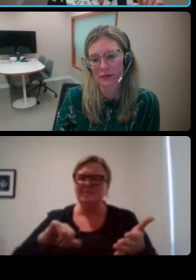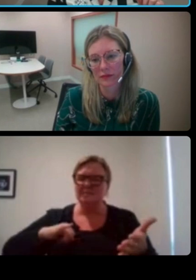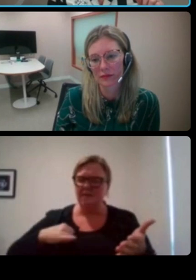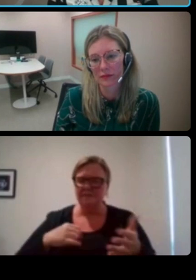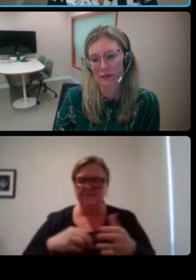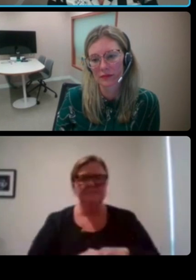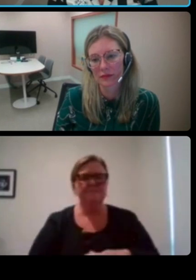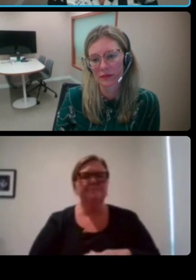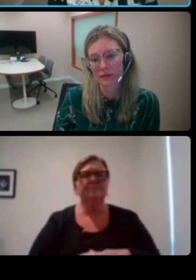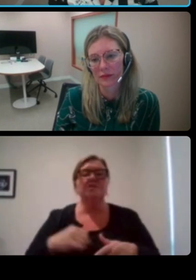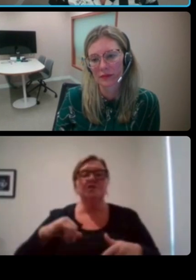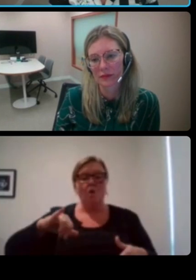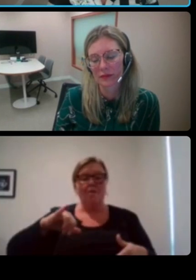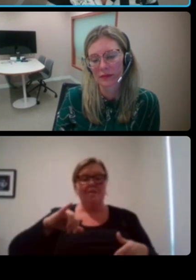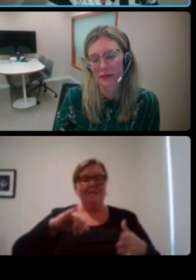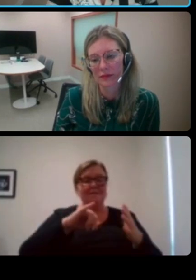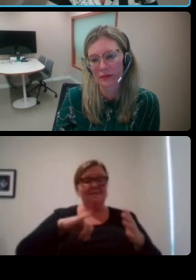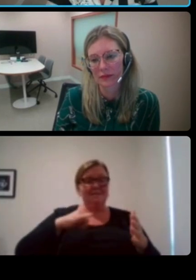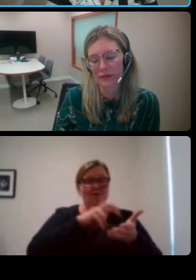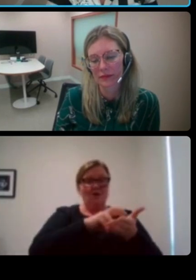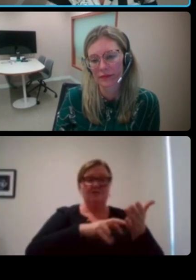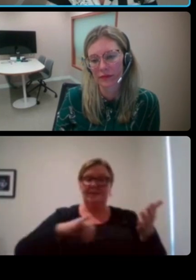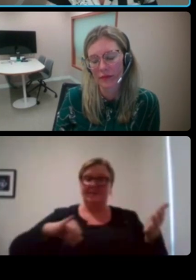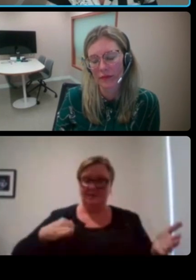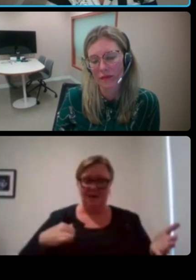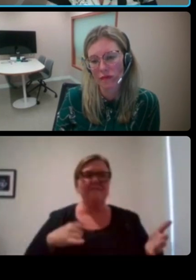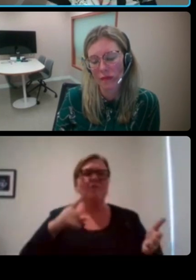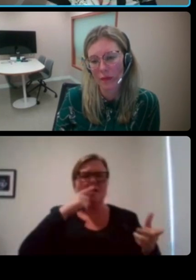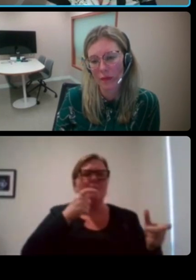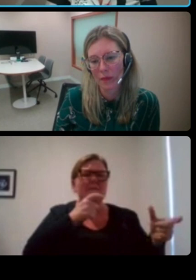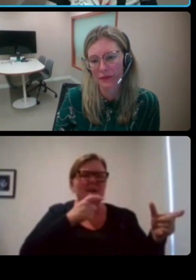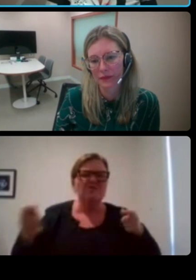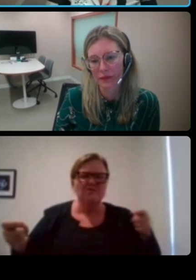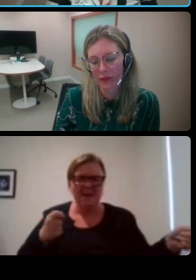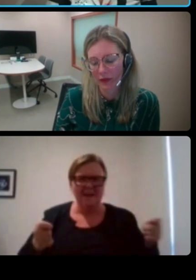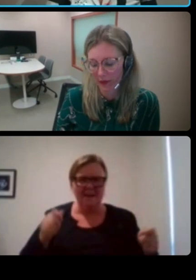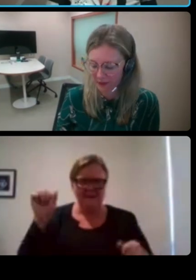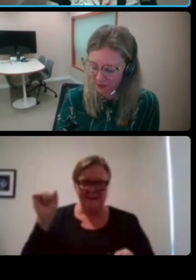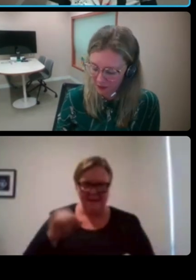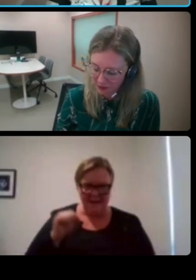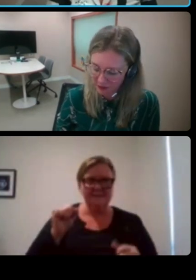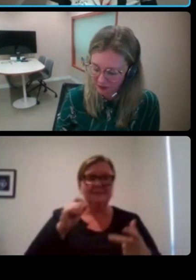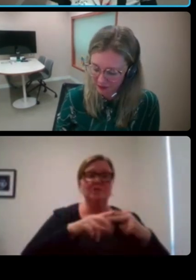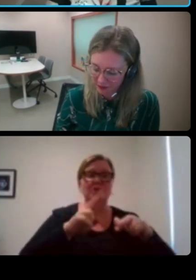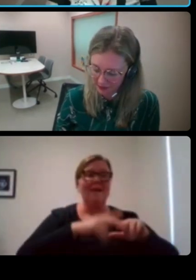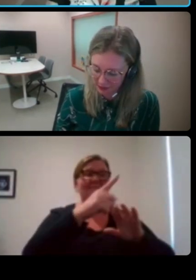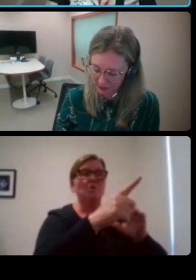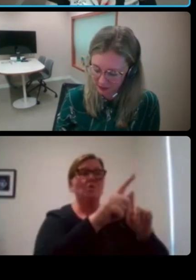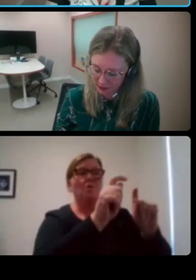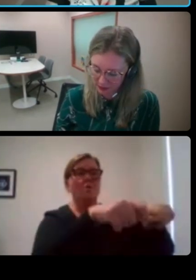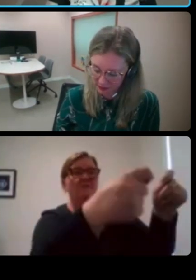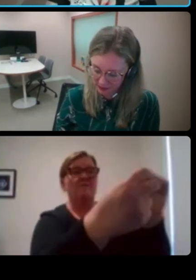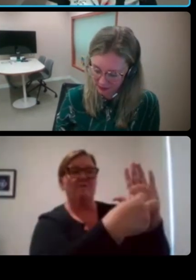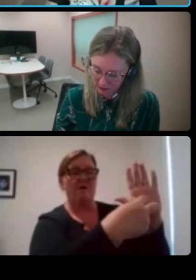they will be regulated through the registered service responsible. So if you're a registered provider, you will